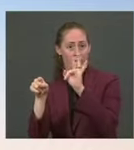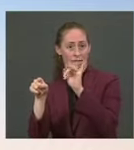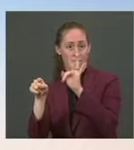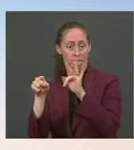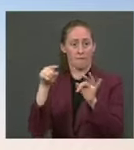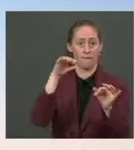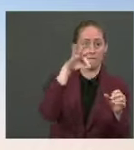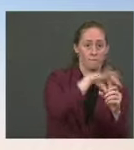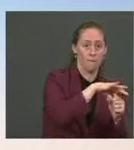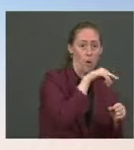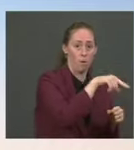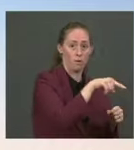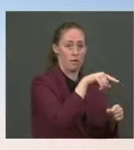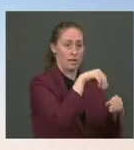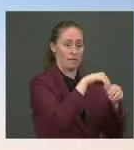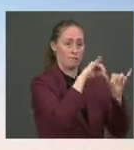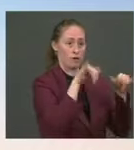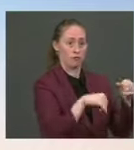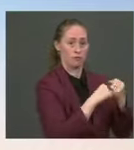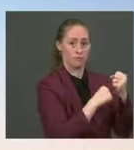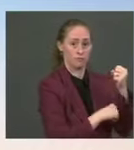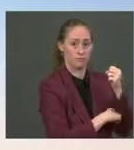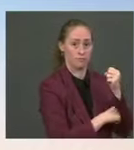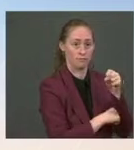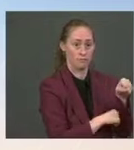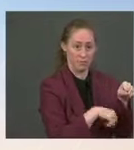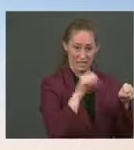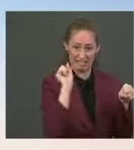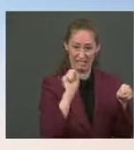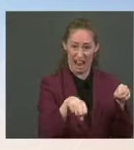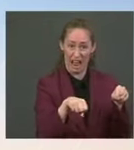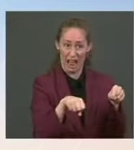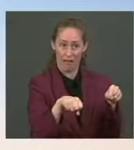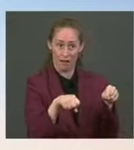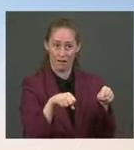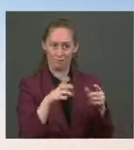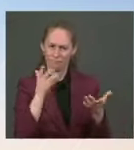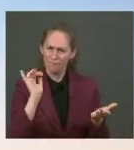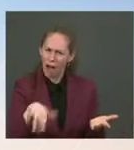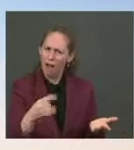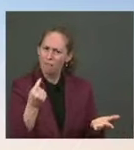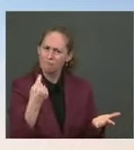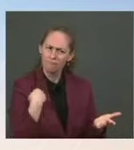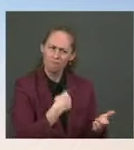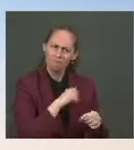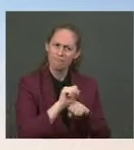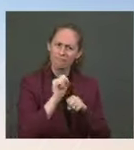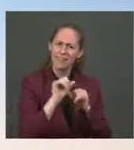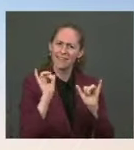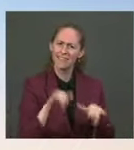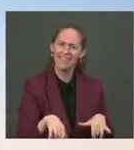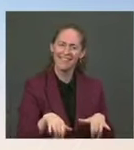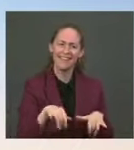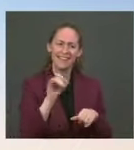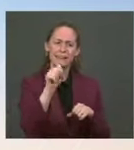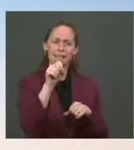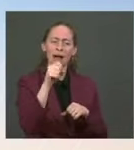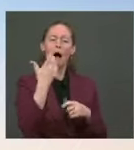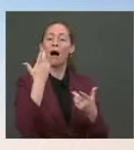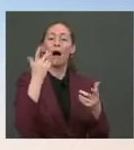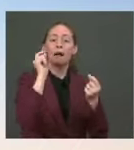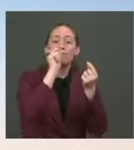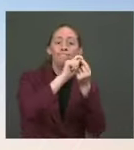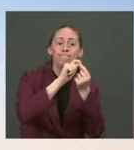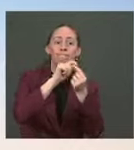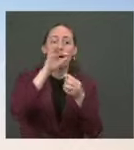what assurances can the White House offer progressives? That's exactly what we're working through. One, we don't know what the vote schedule is or isn't today. We